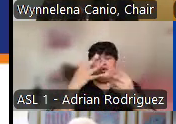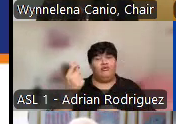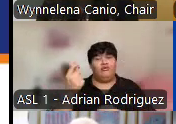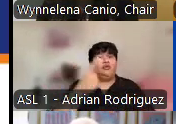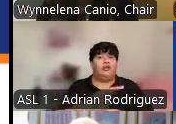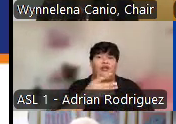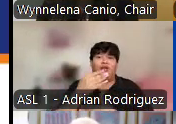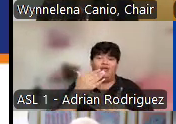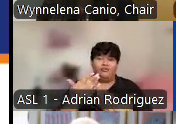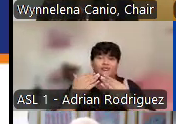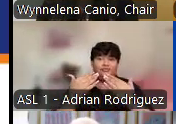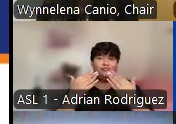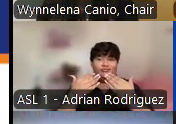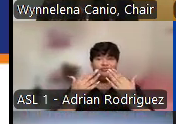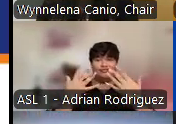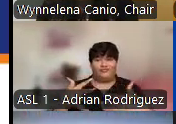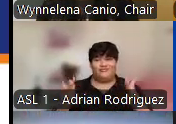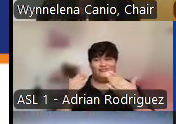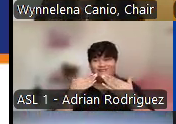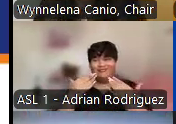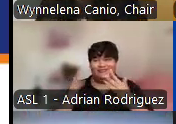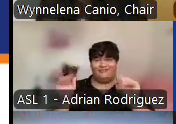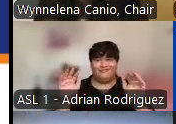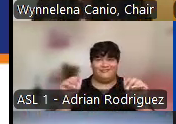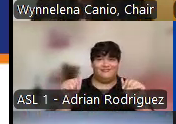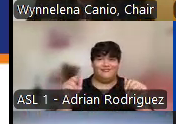day. Thank you. Bye.